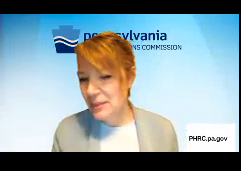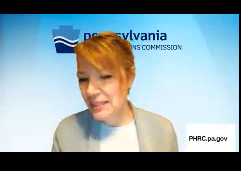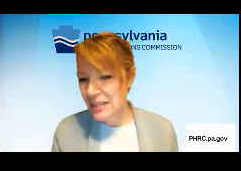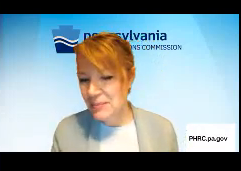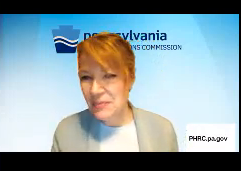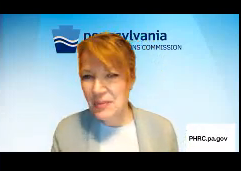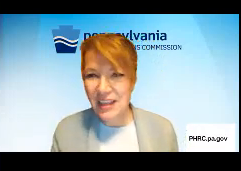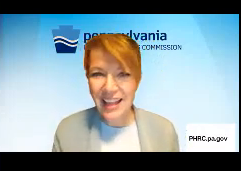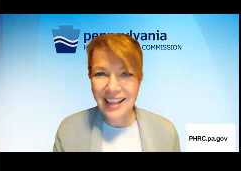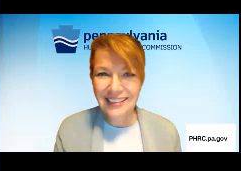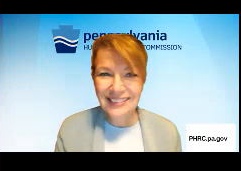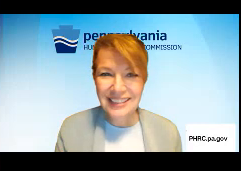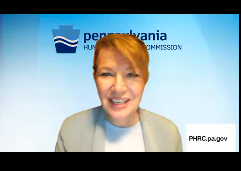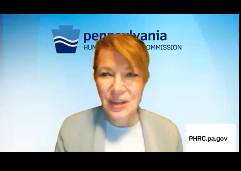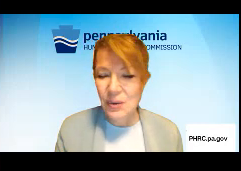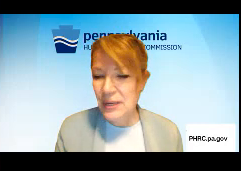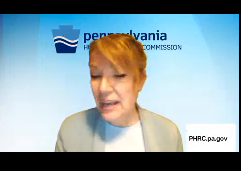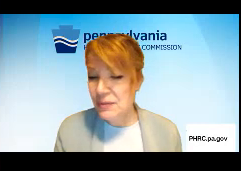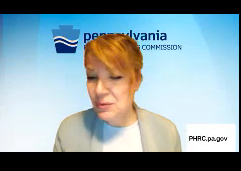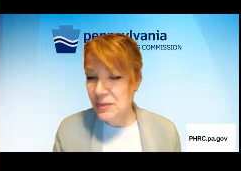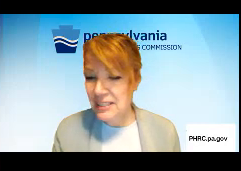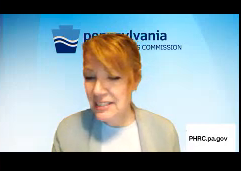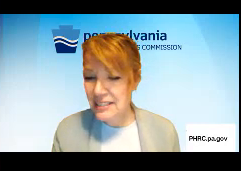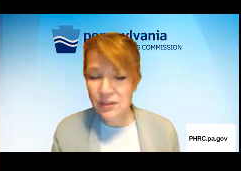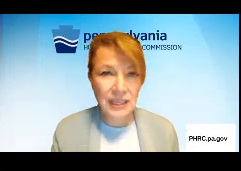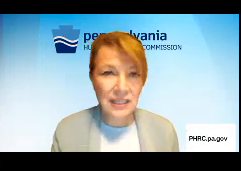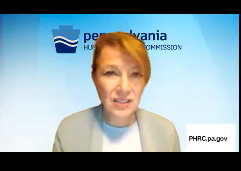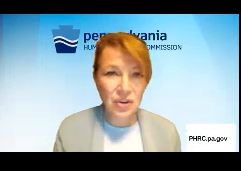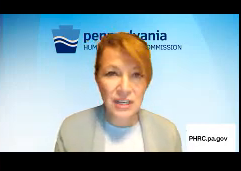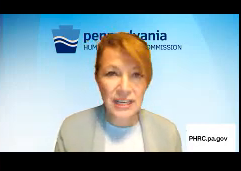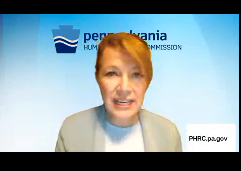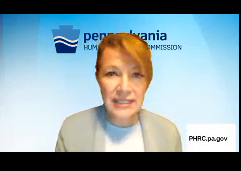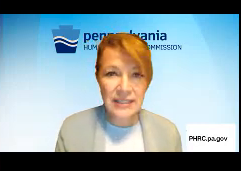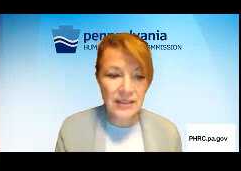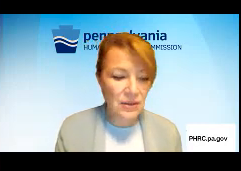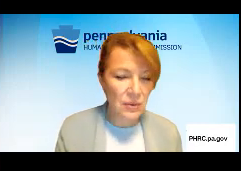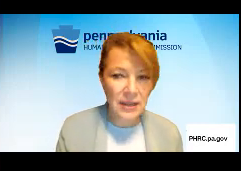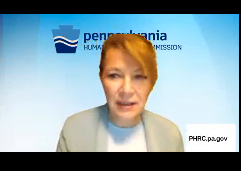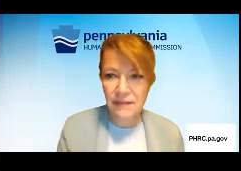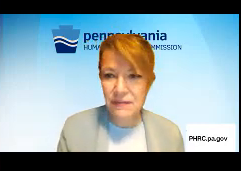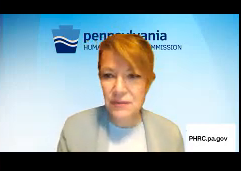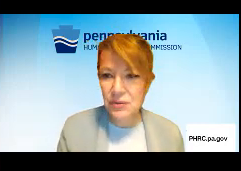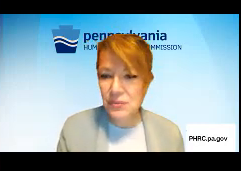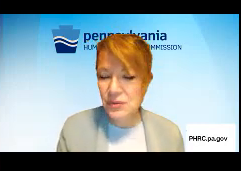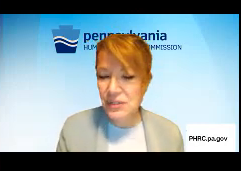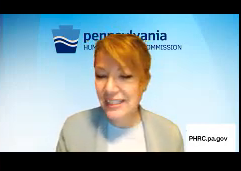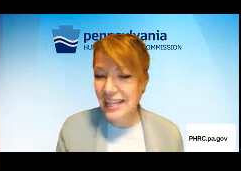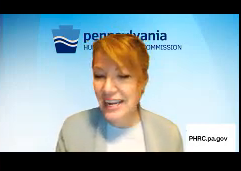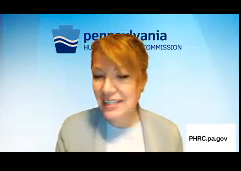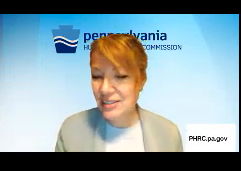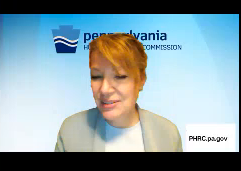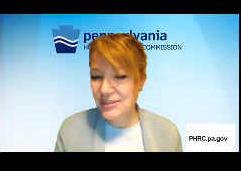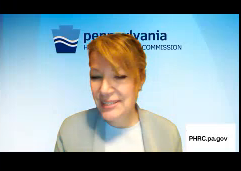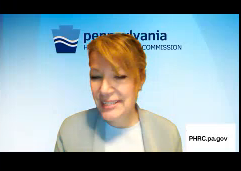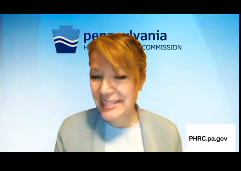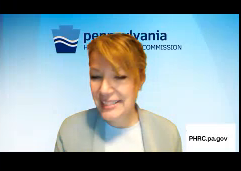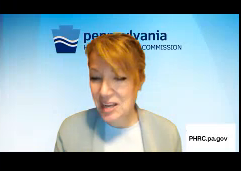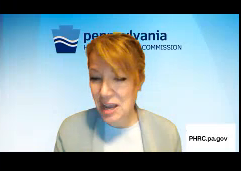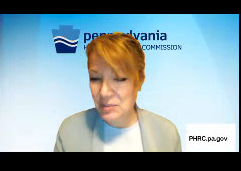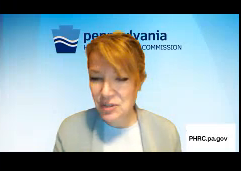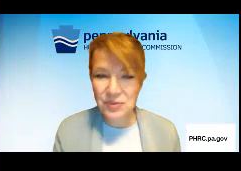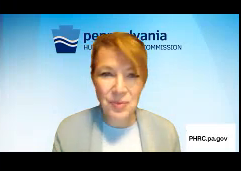afternoon, everyone. Welcome. We have a few minutes until we get started. So if you would like